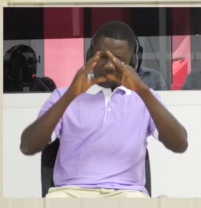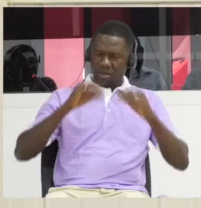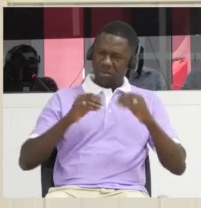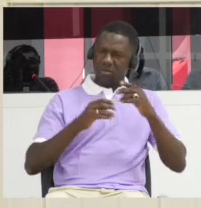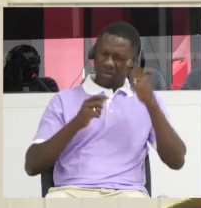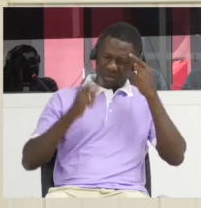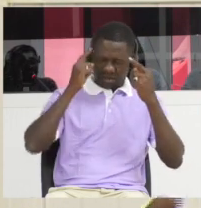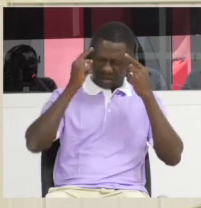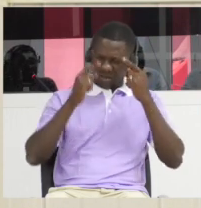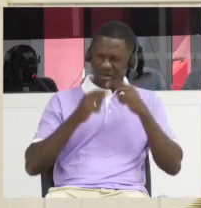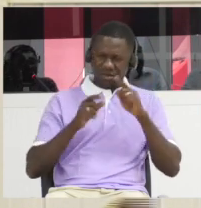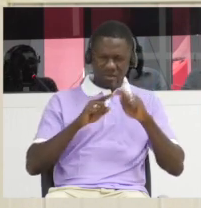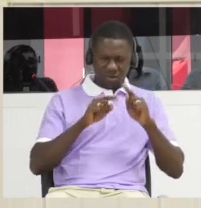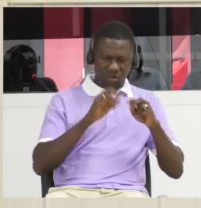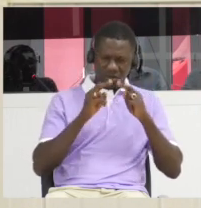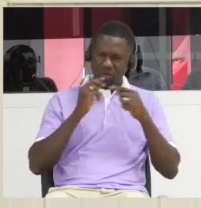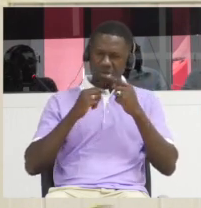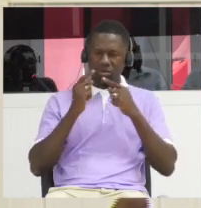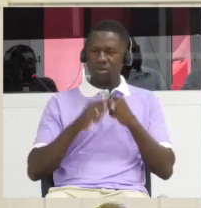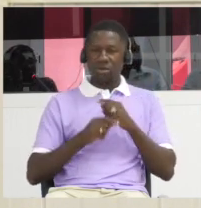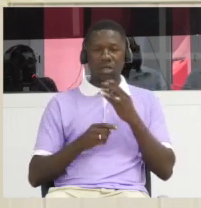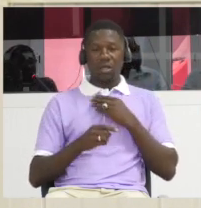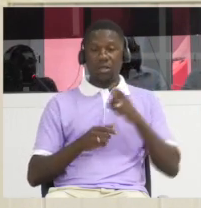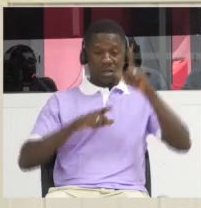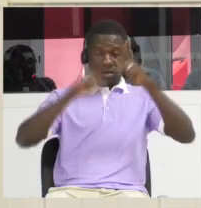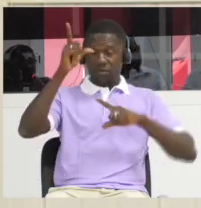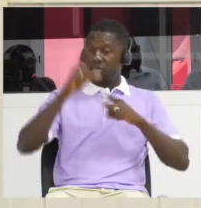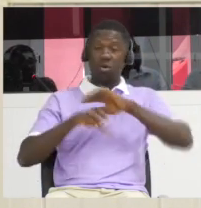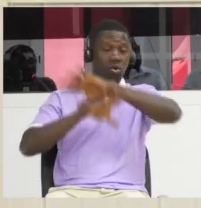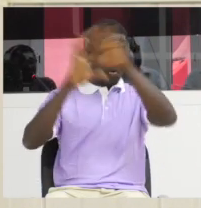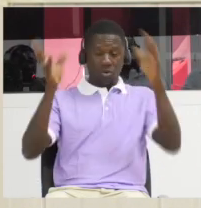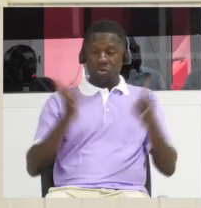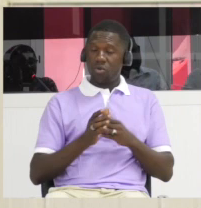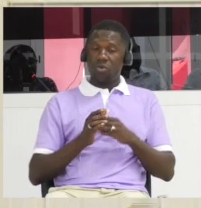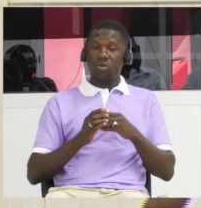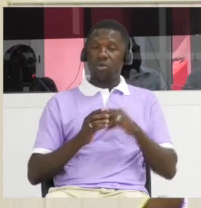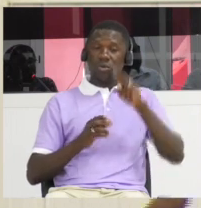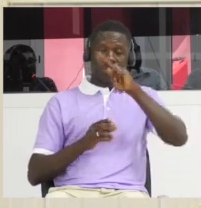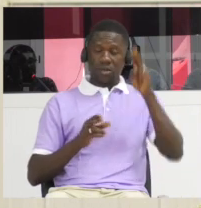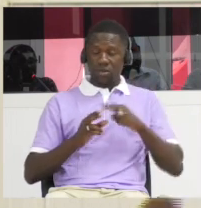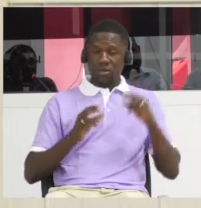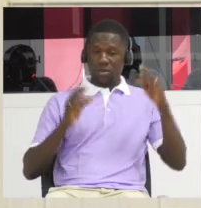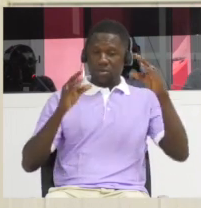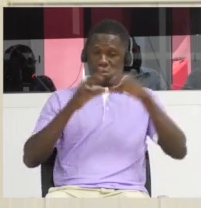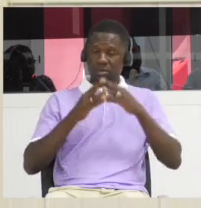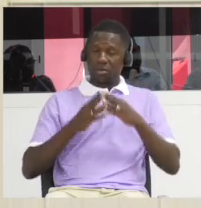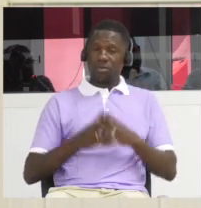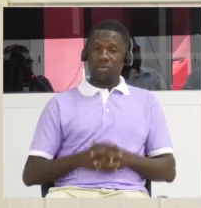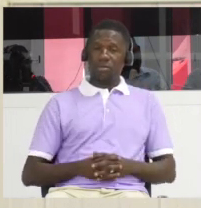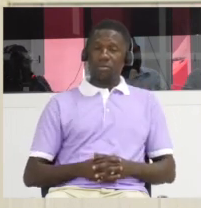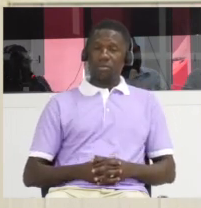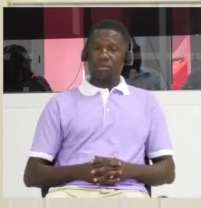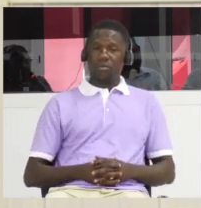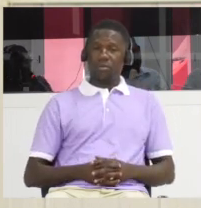decision, rather than the level of the entire cabinet. Of course, it would be cleared at some